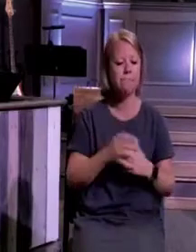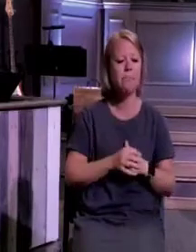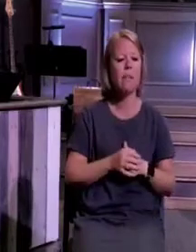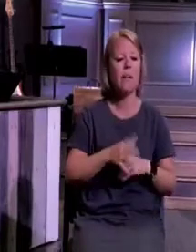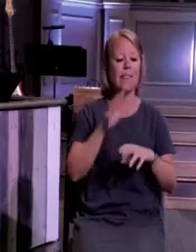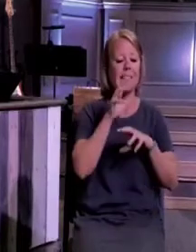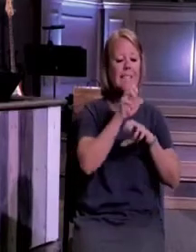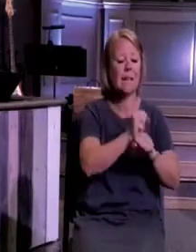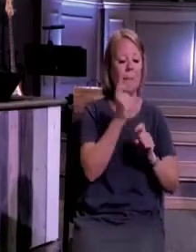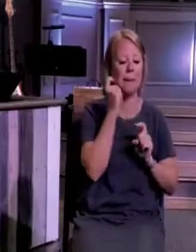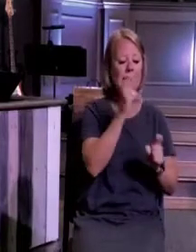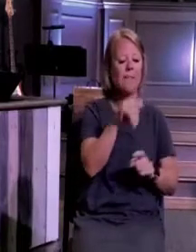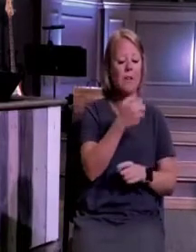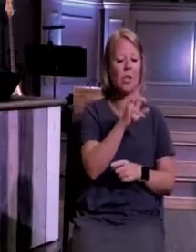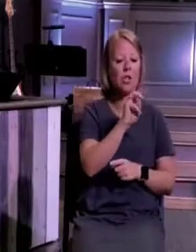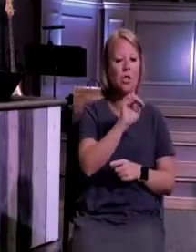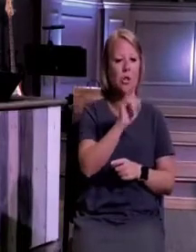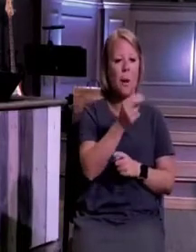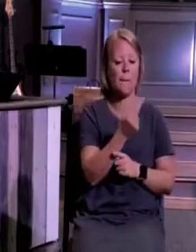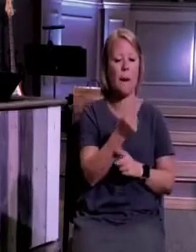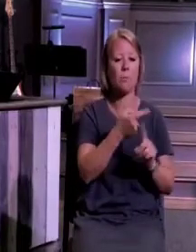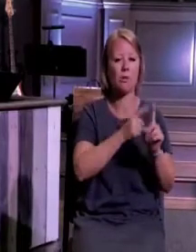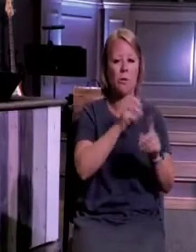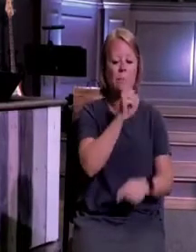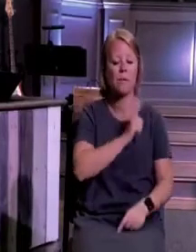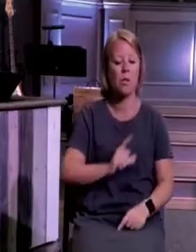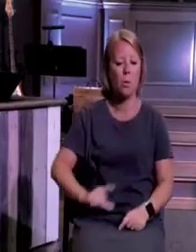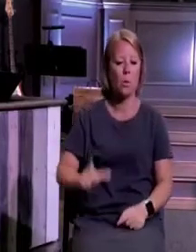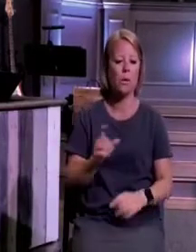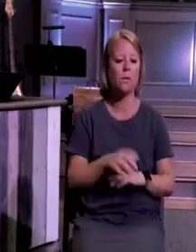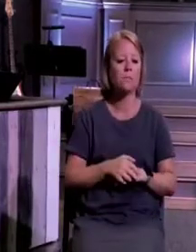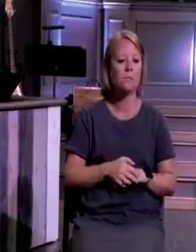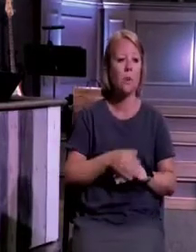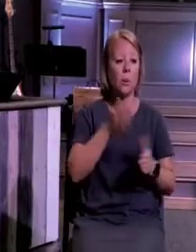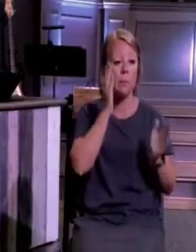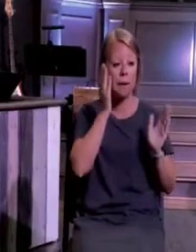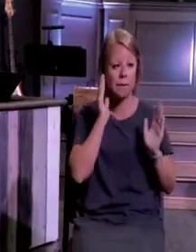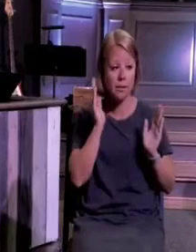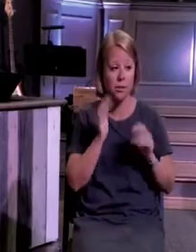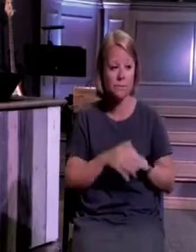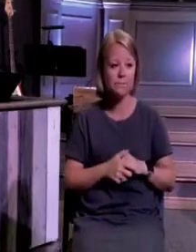to Jeremiah was from the Lord. Are you listening to me?